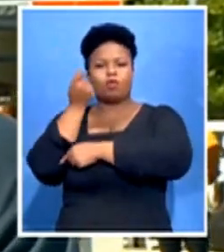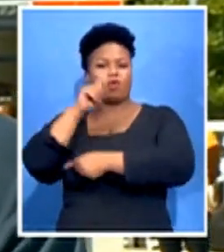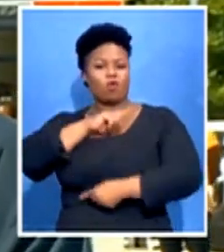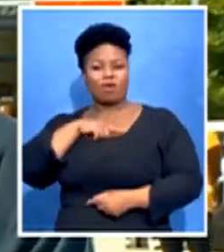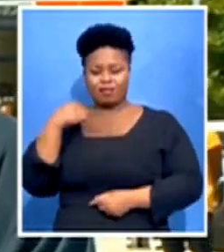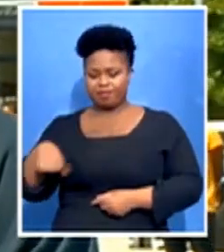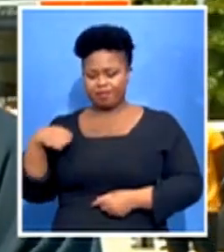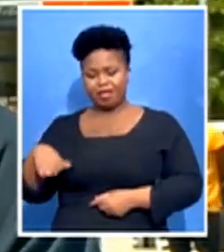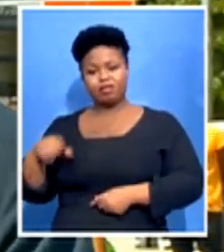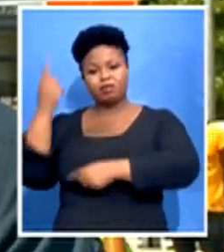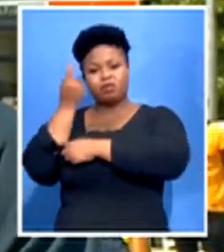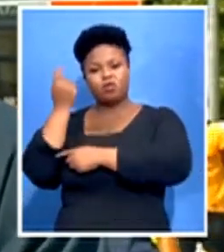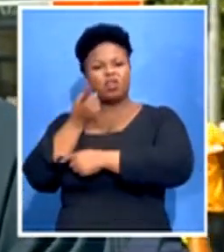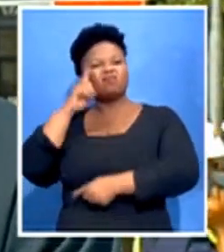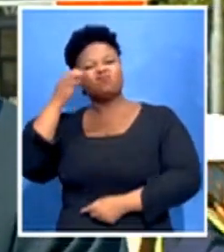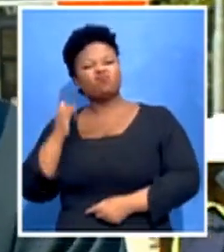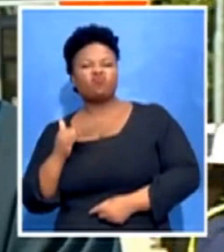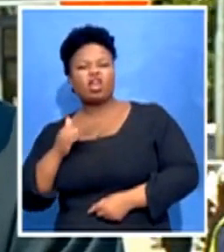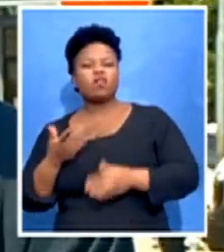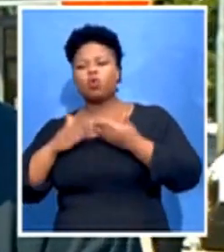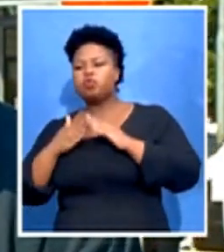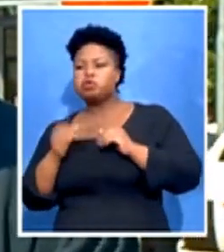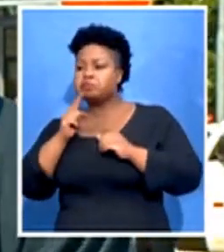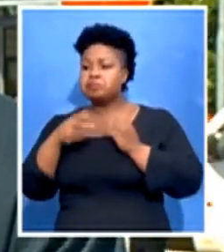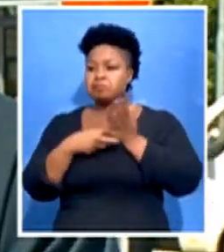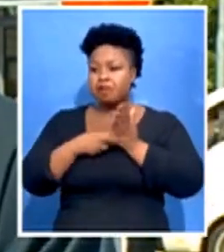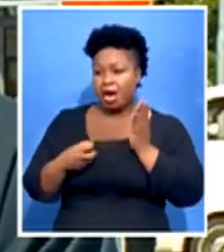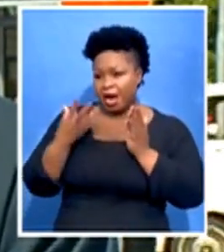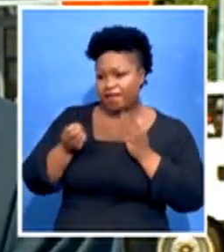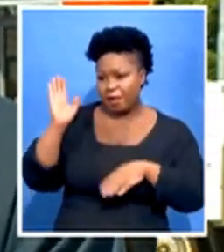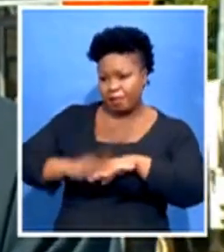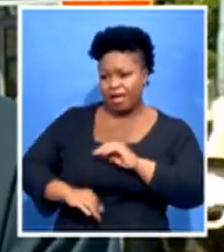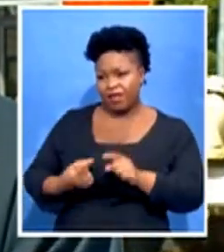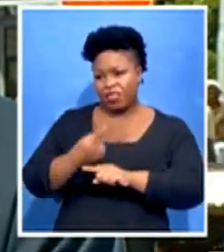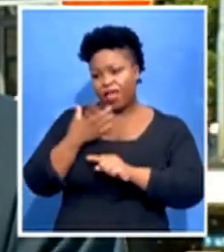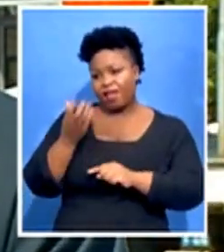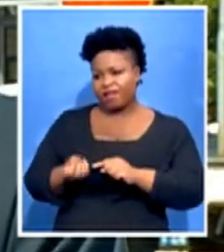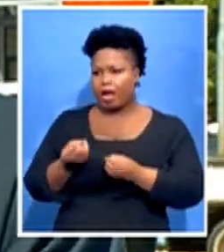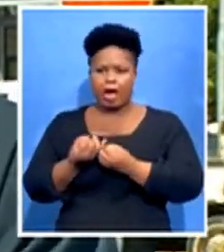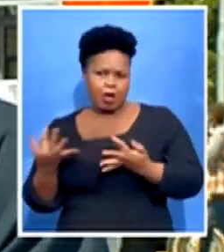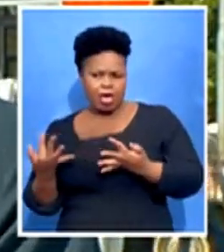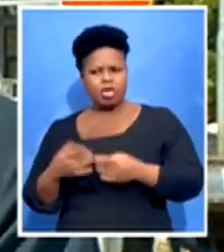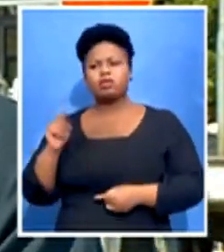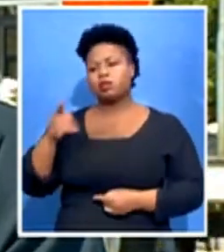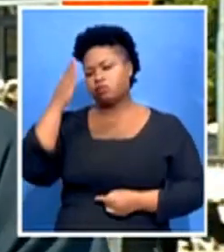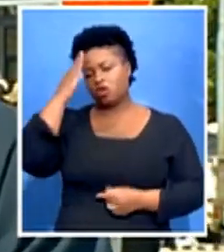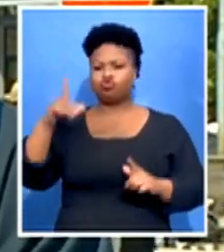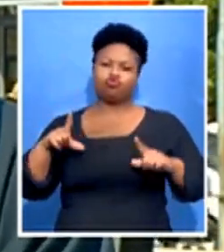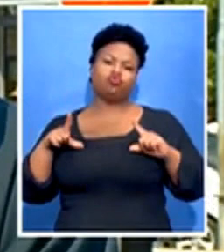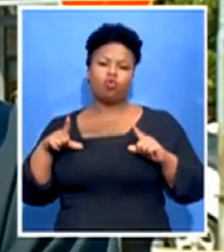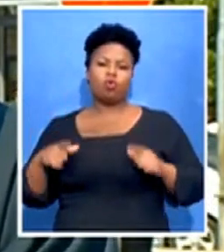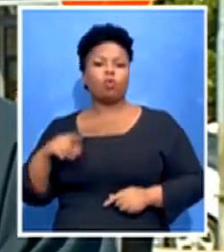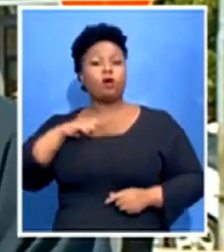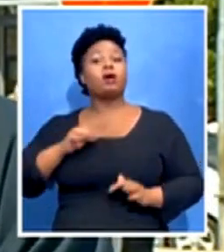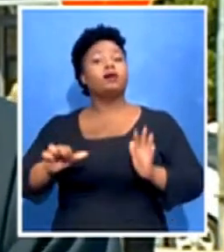setšhaba dithikete tsa bona gore na bana dithikete tse di kakang go ba be le tsebo. Ntho e botlhokwa fela ke gore ge re dira mo gore ba be le tsebo